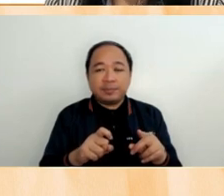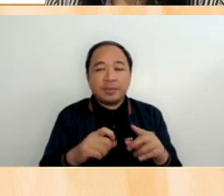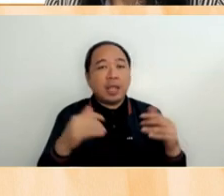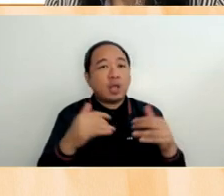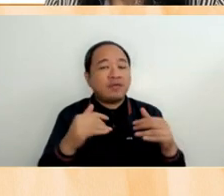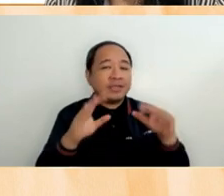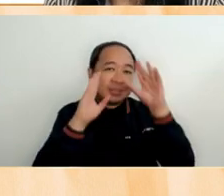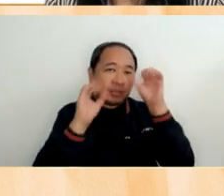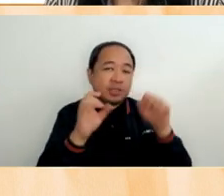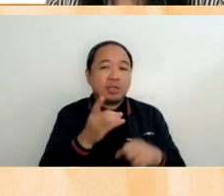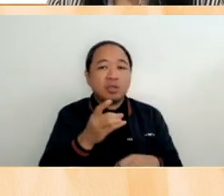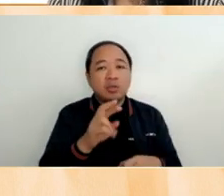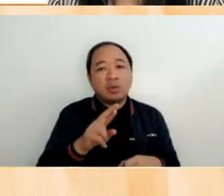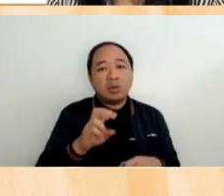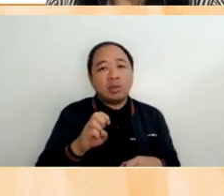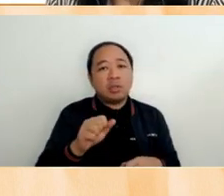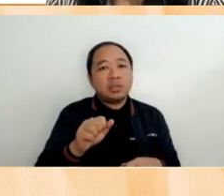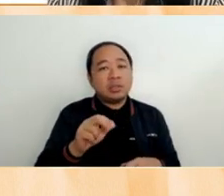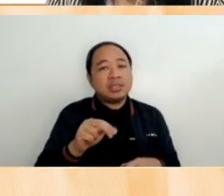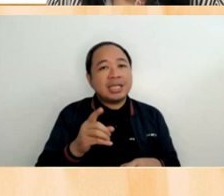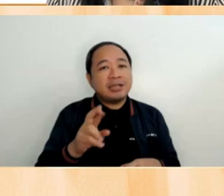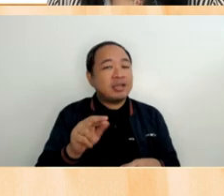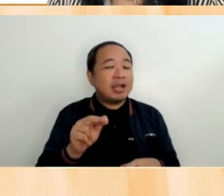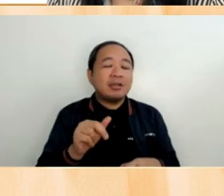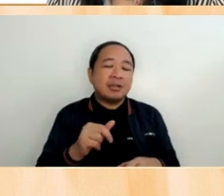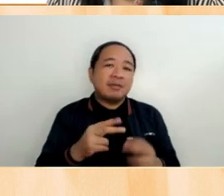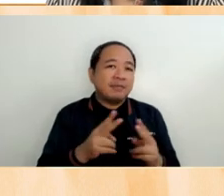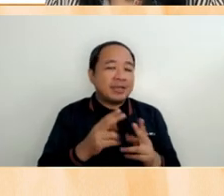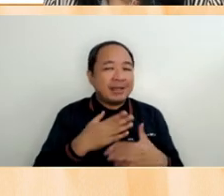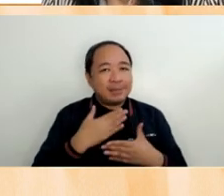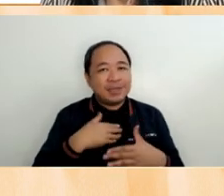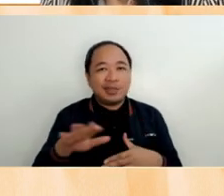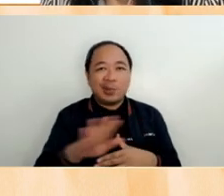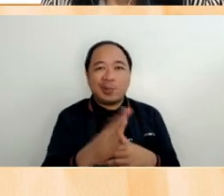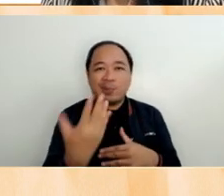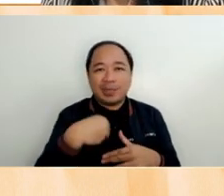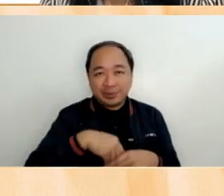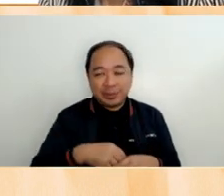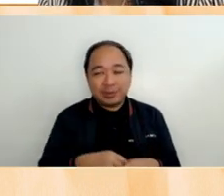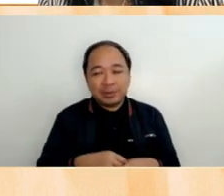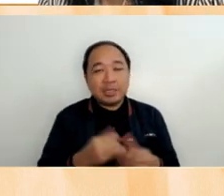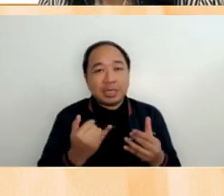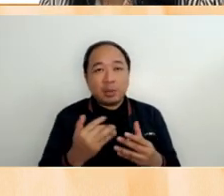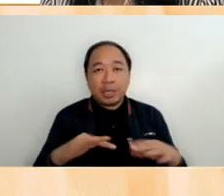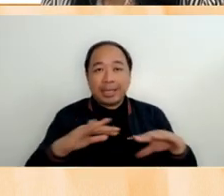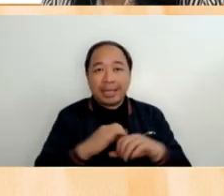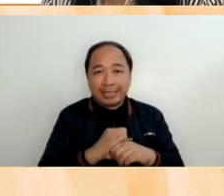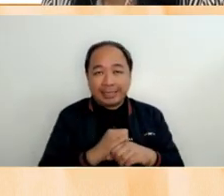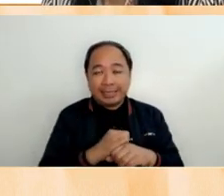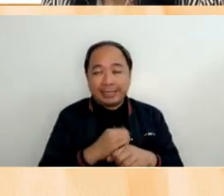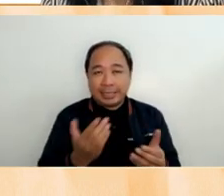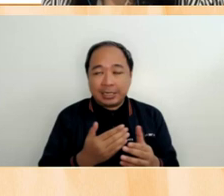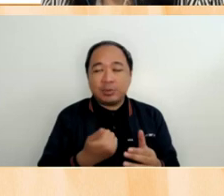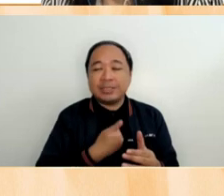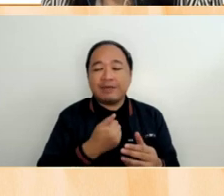conference president, Dr. Sandra, we are very happy of your participation. Let us end this session with